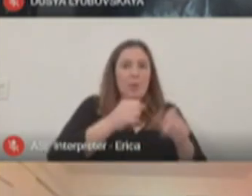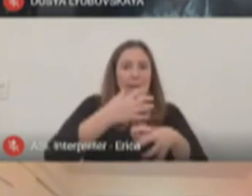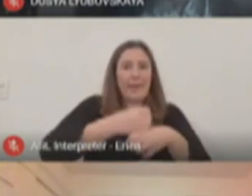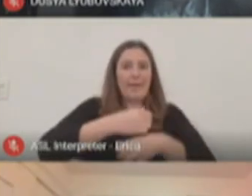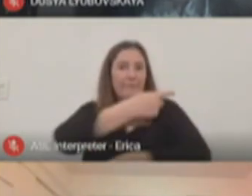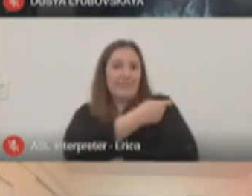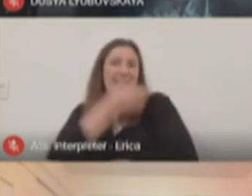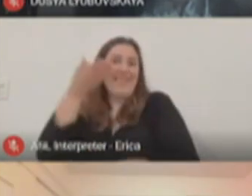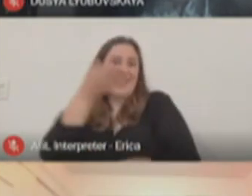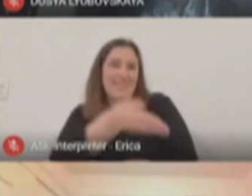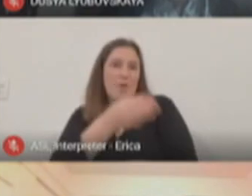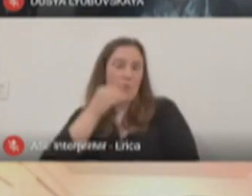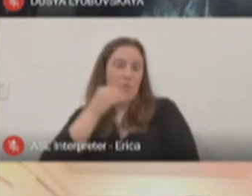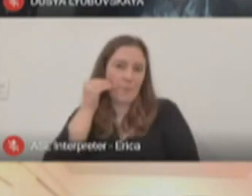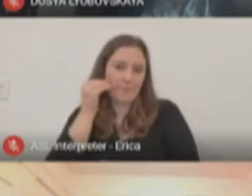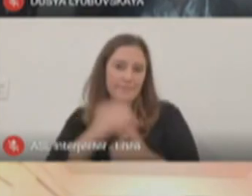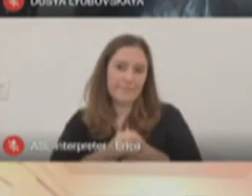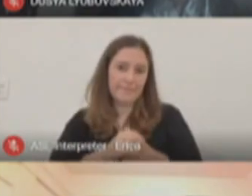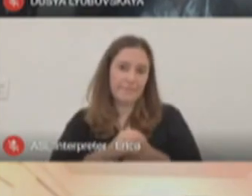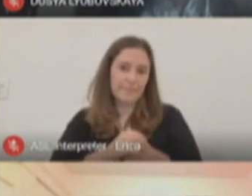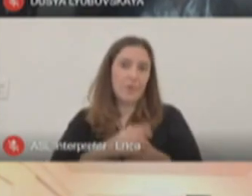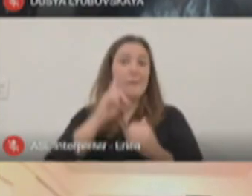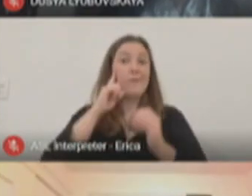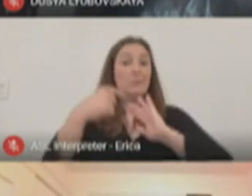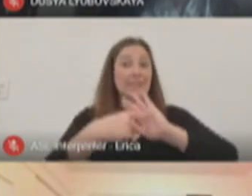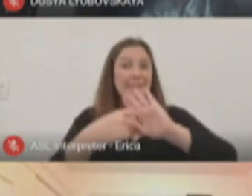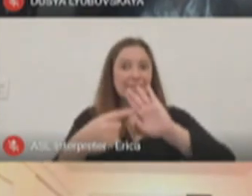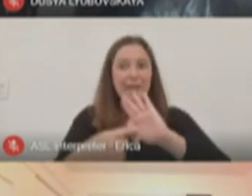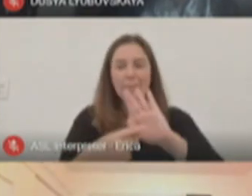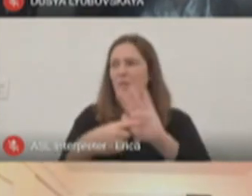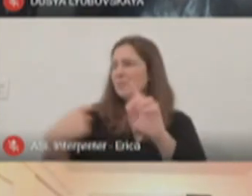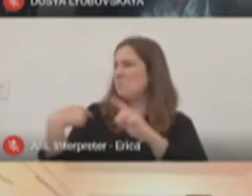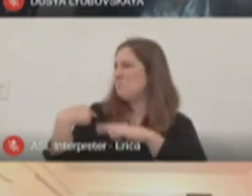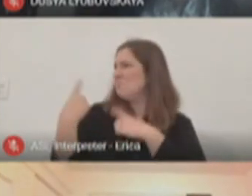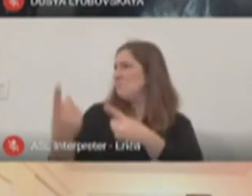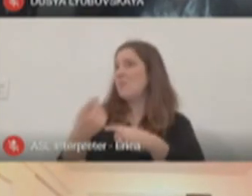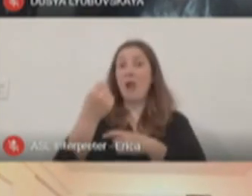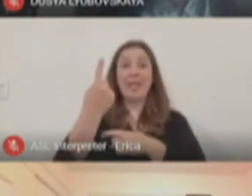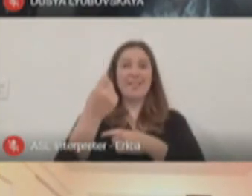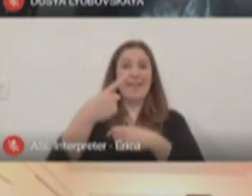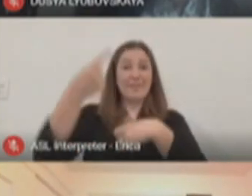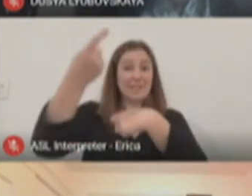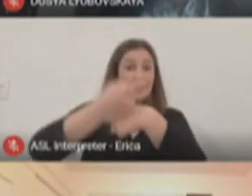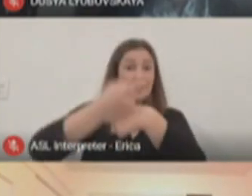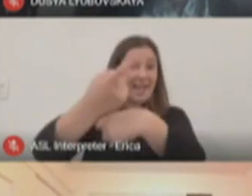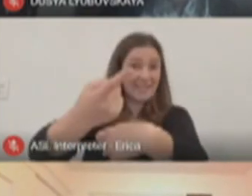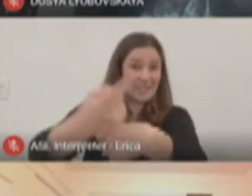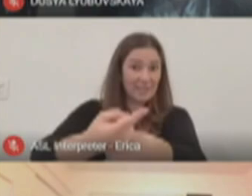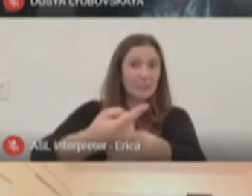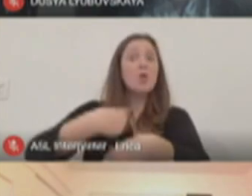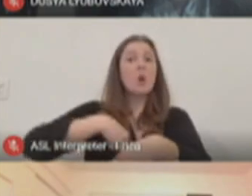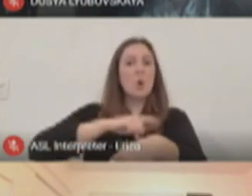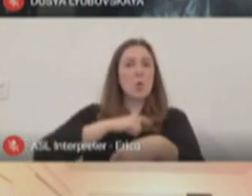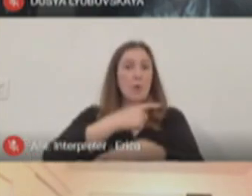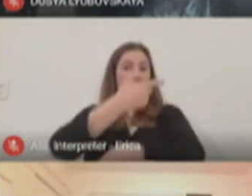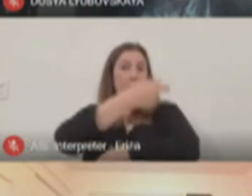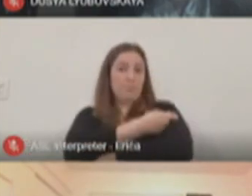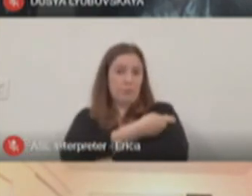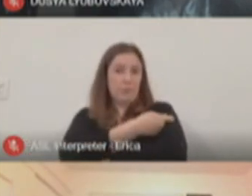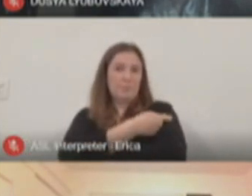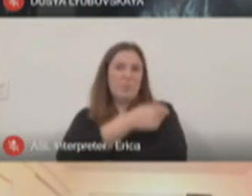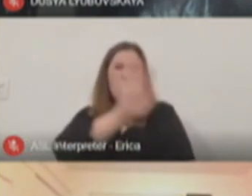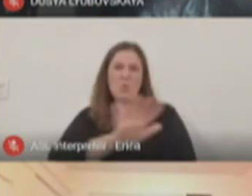access. We, just to give you an example of that, over the past 11 days, we have vaccinated about 3,600